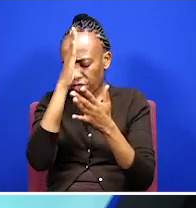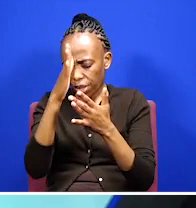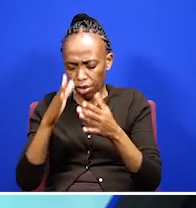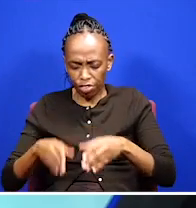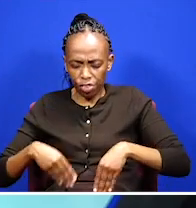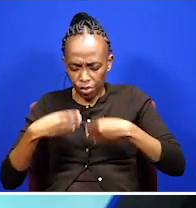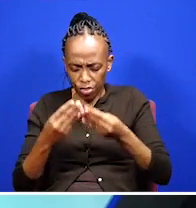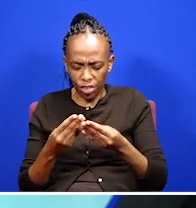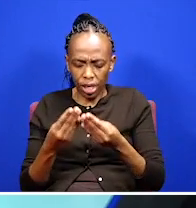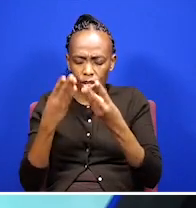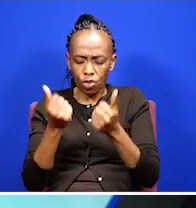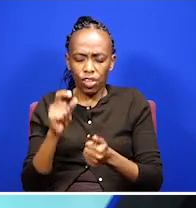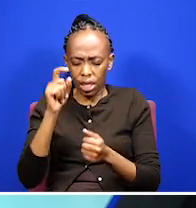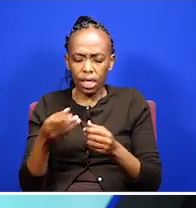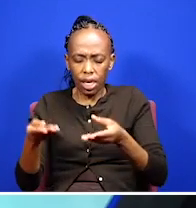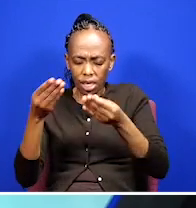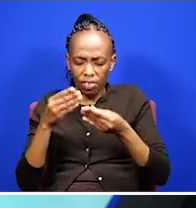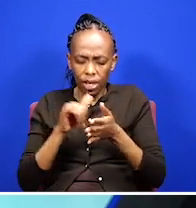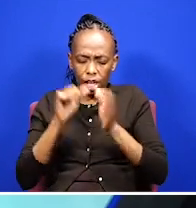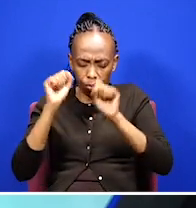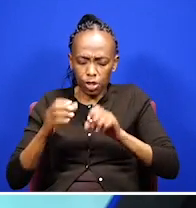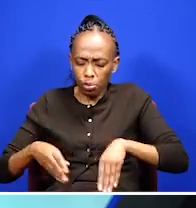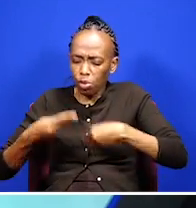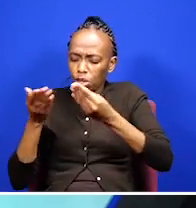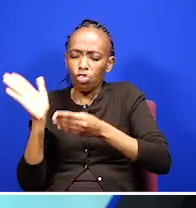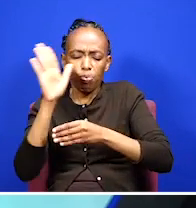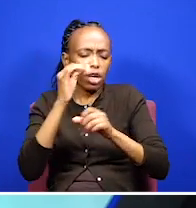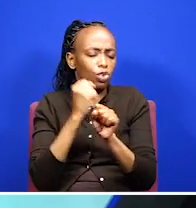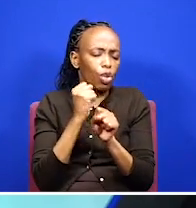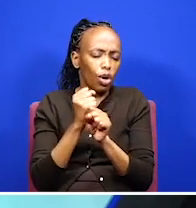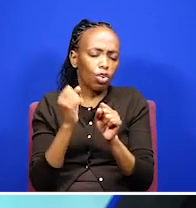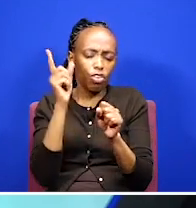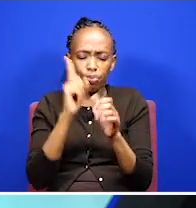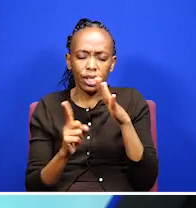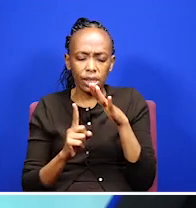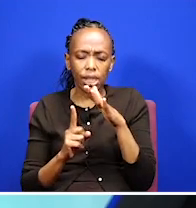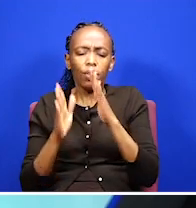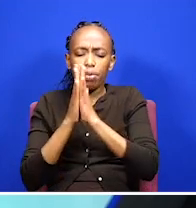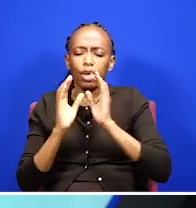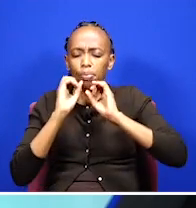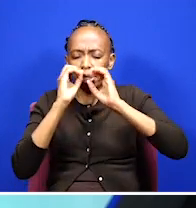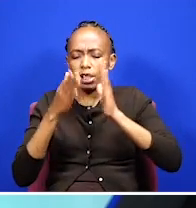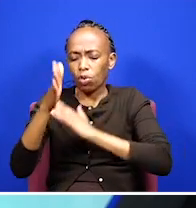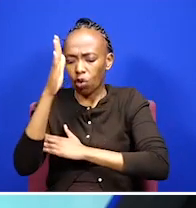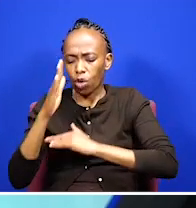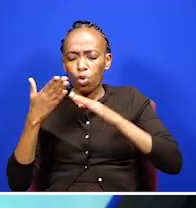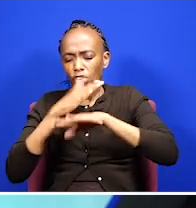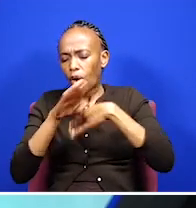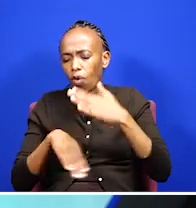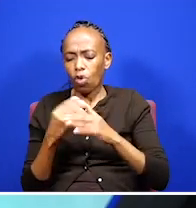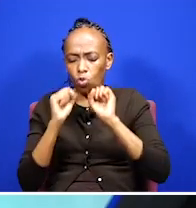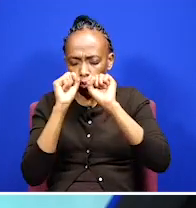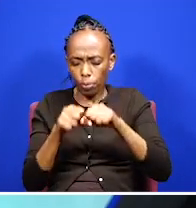giving us that we may give back to the work of ministry. We pray a blessing, O God, upon all those who are able to give, and a blessing,